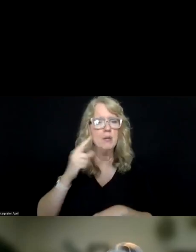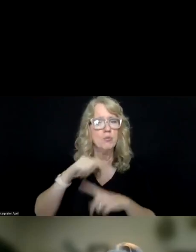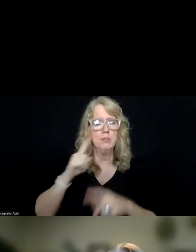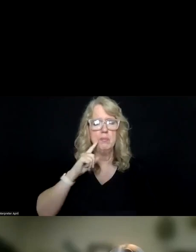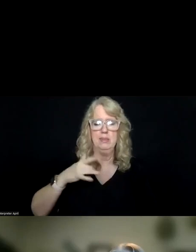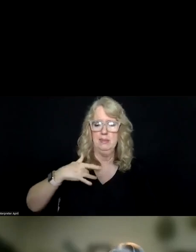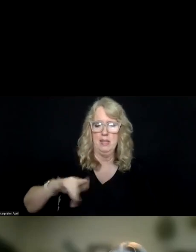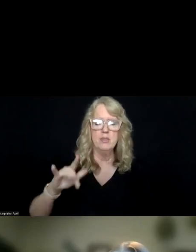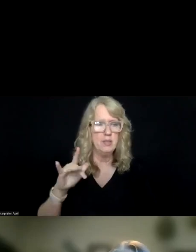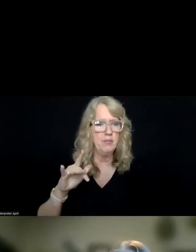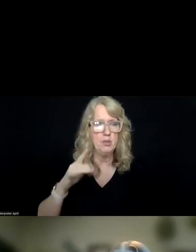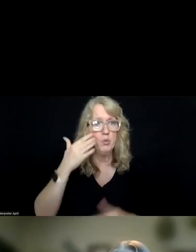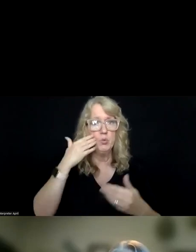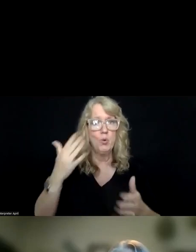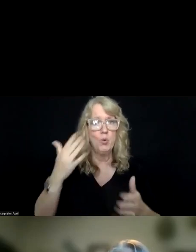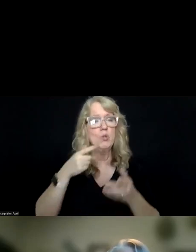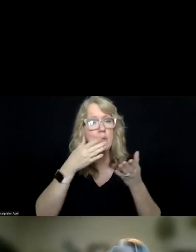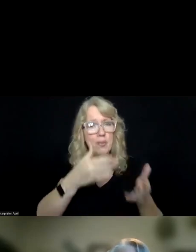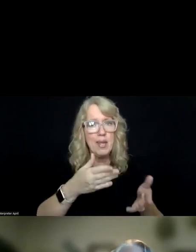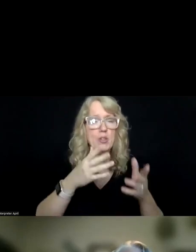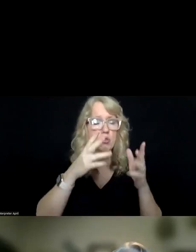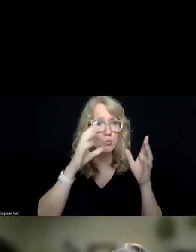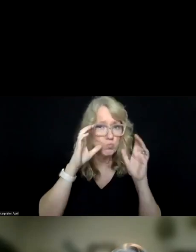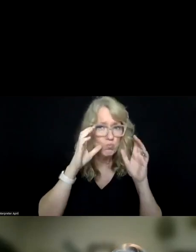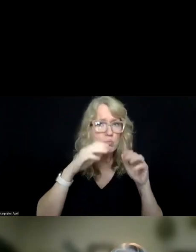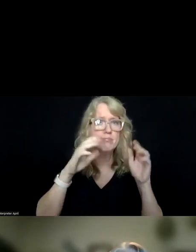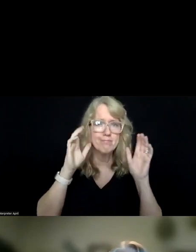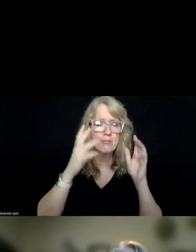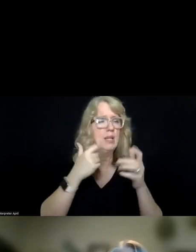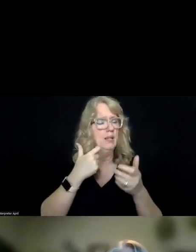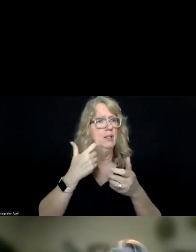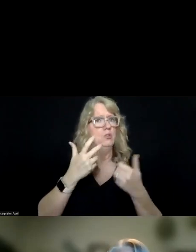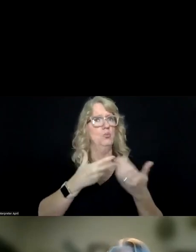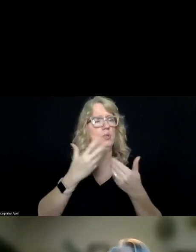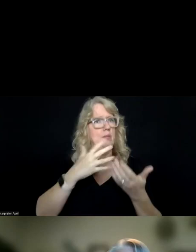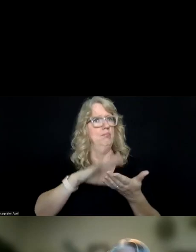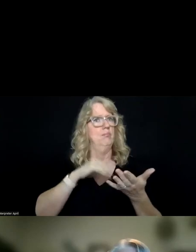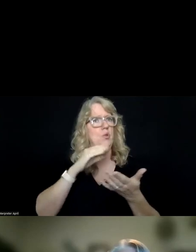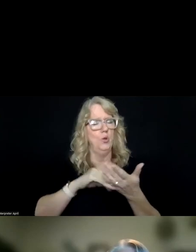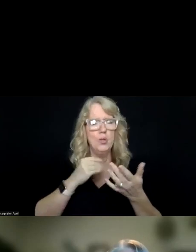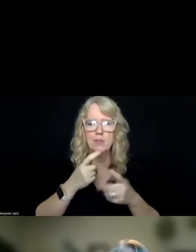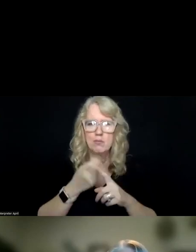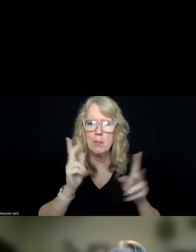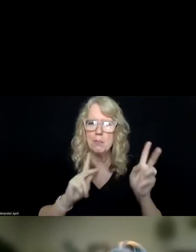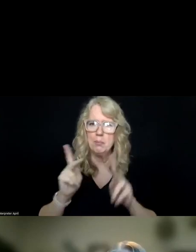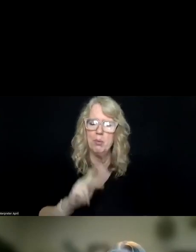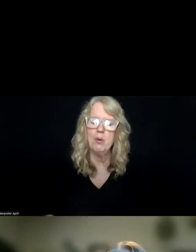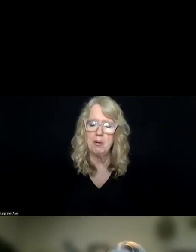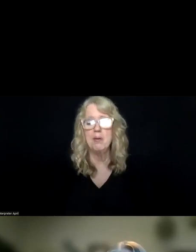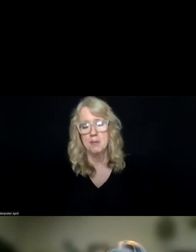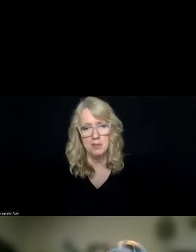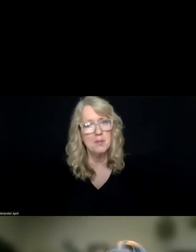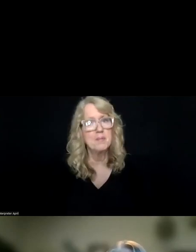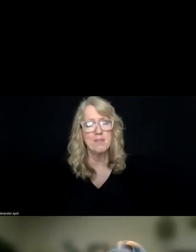fact that you don't know it. You're there to listen, you're there to learn, and able to engage people. So that was just,